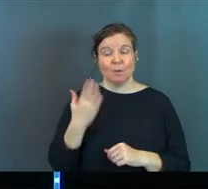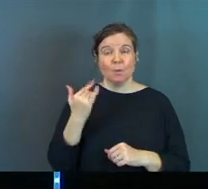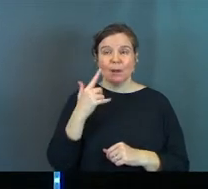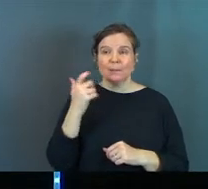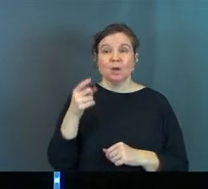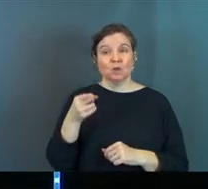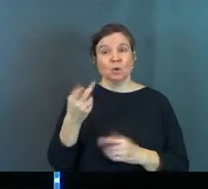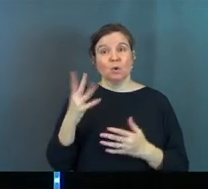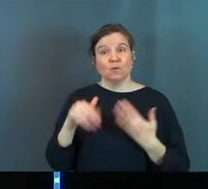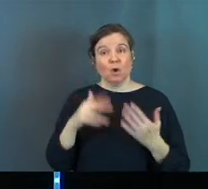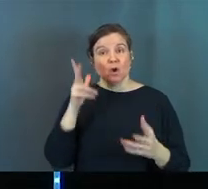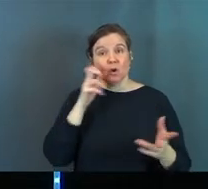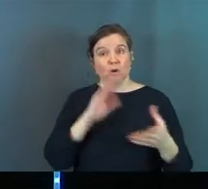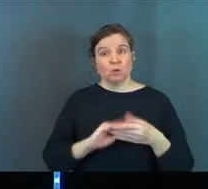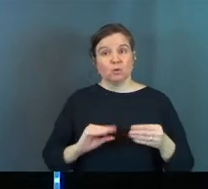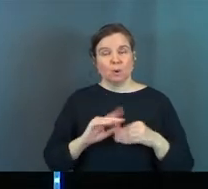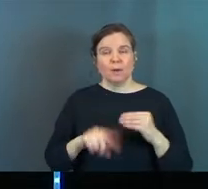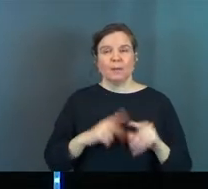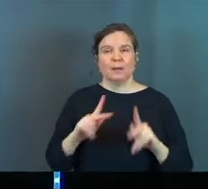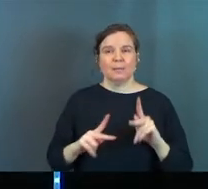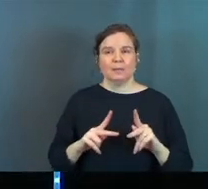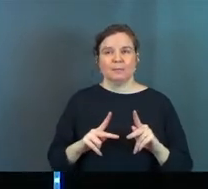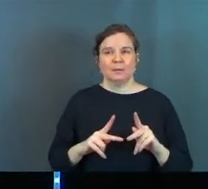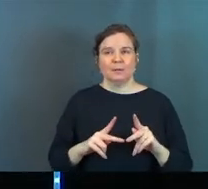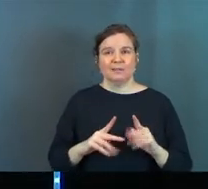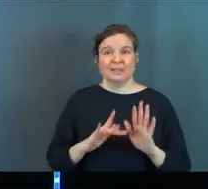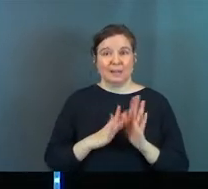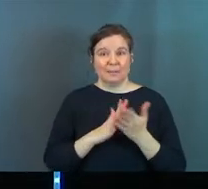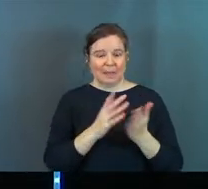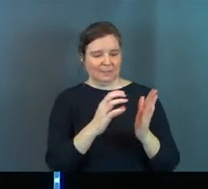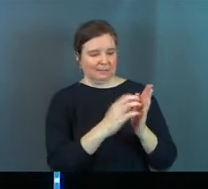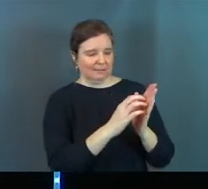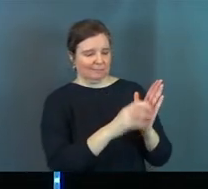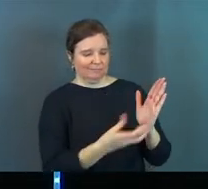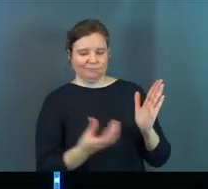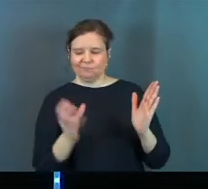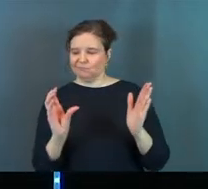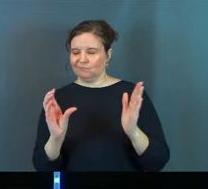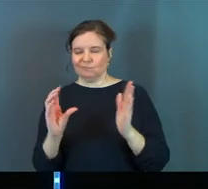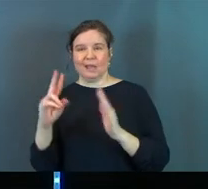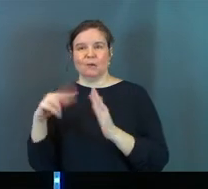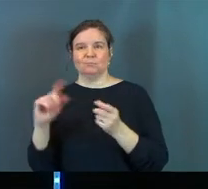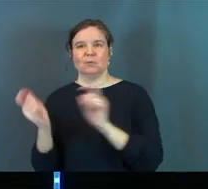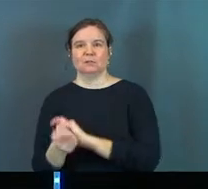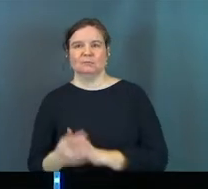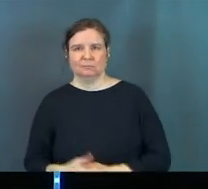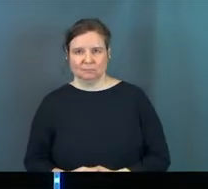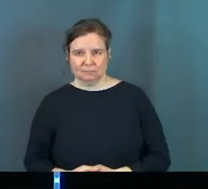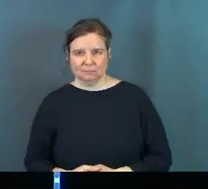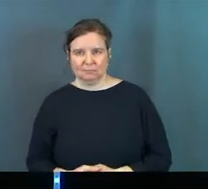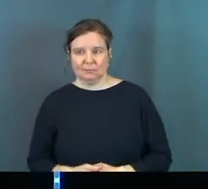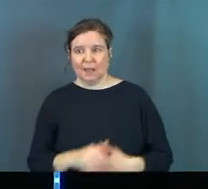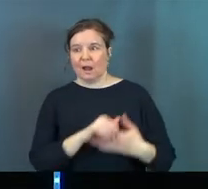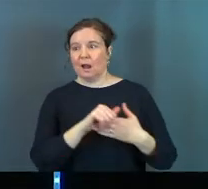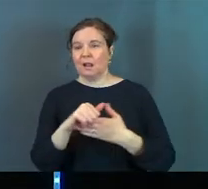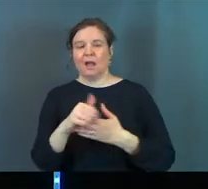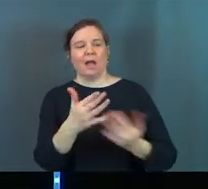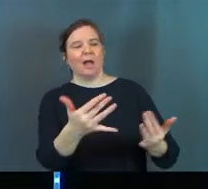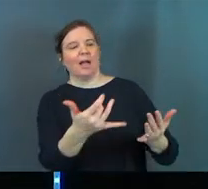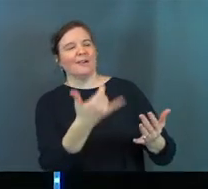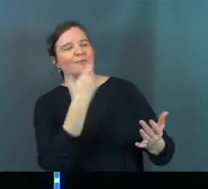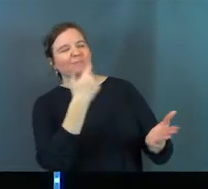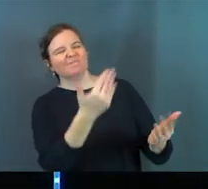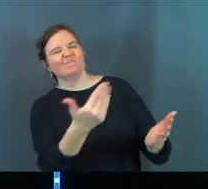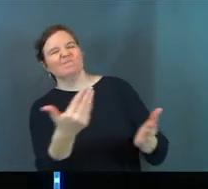Because you've all heard the stories about people taking certain passages in this book and misreading them and leading other people